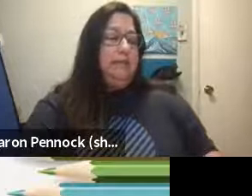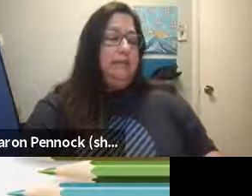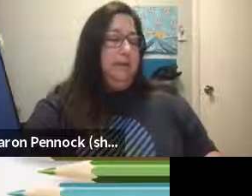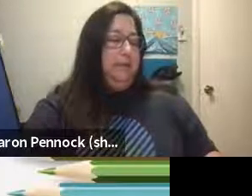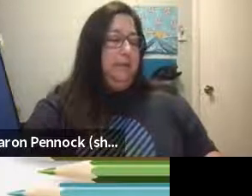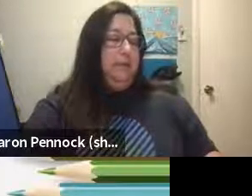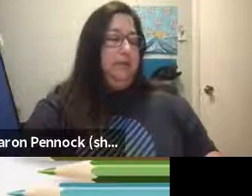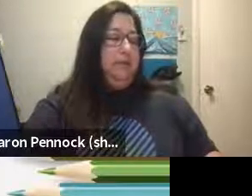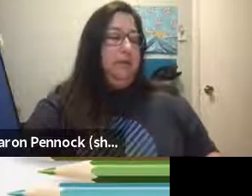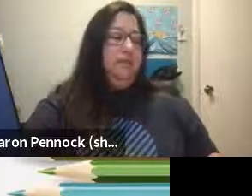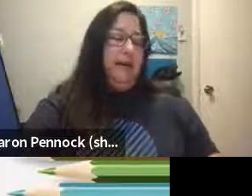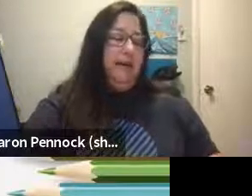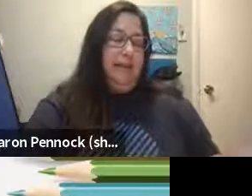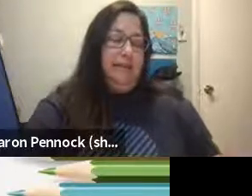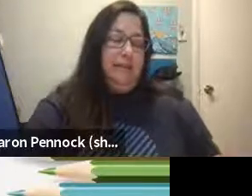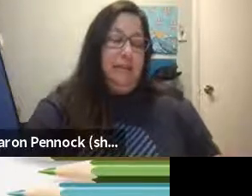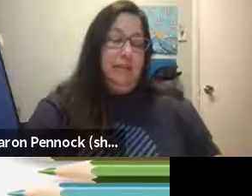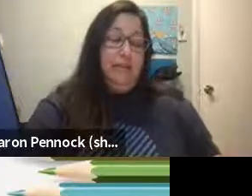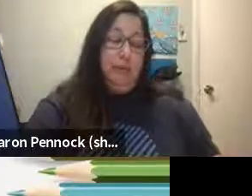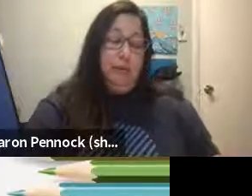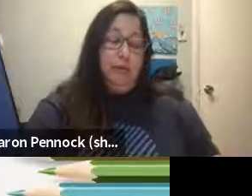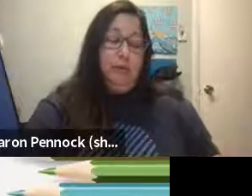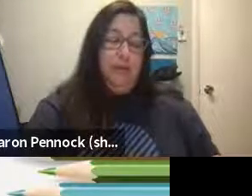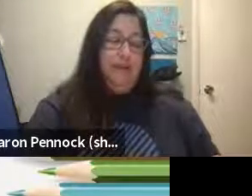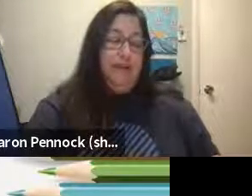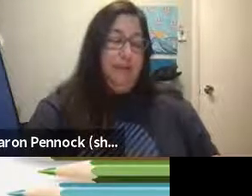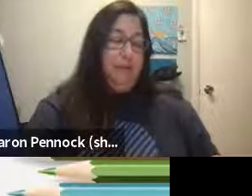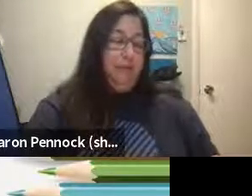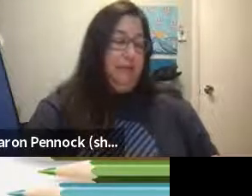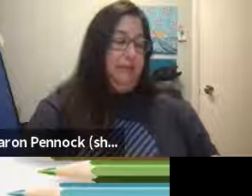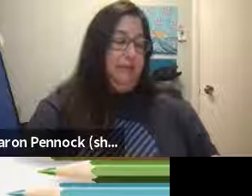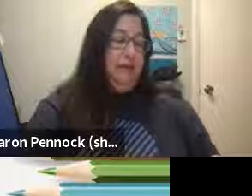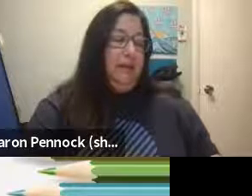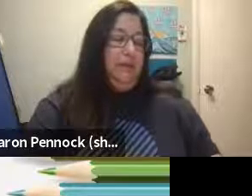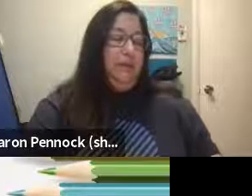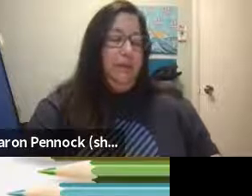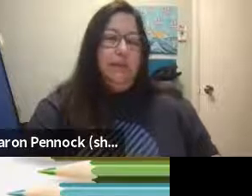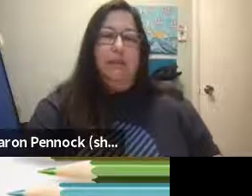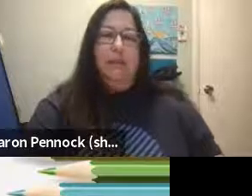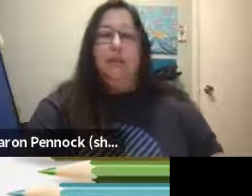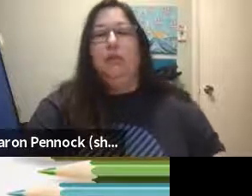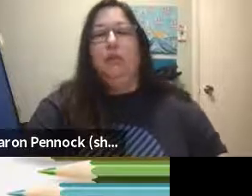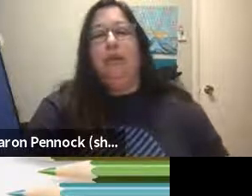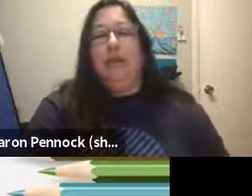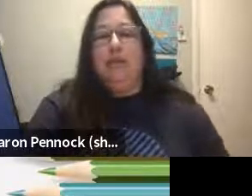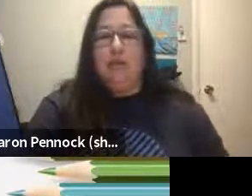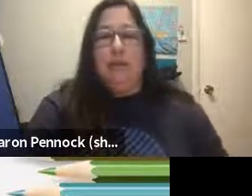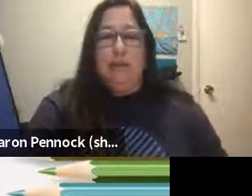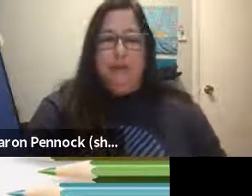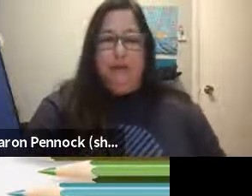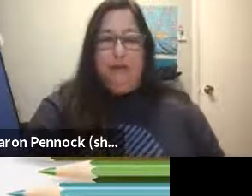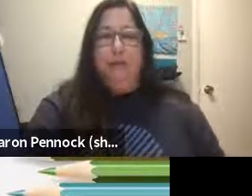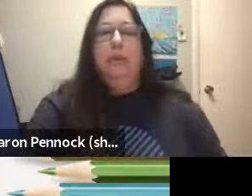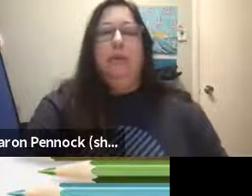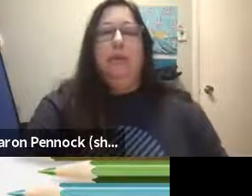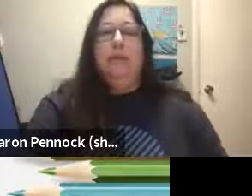this, to find contact information for your local Pennsylvania representative, you'll be using the search. We created a shortened link